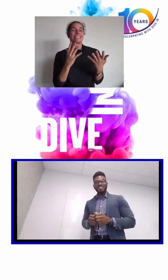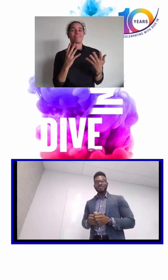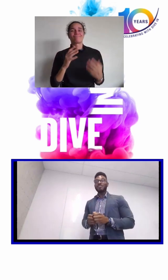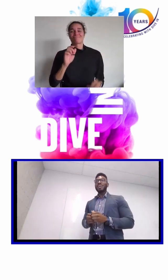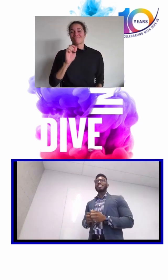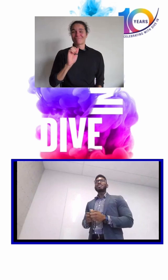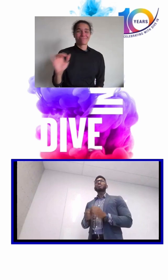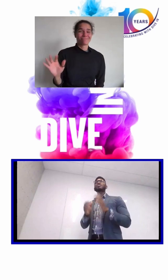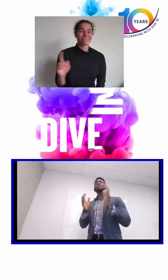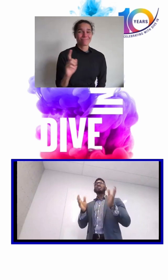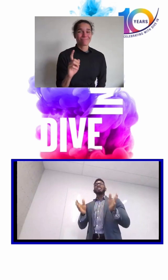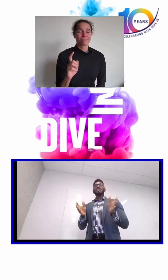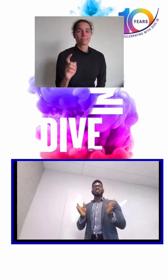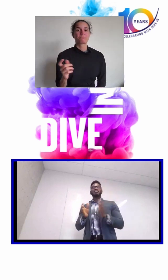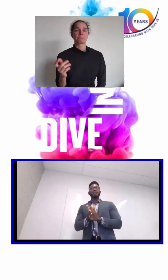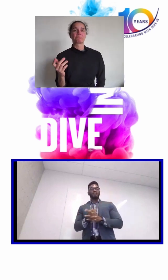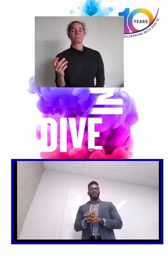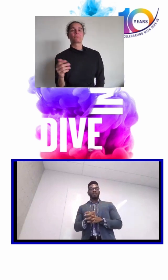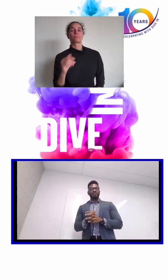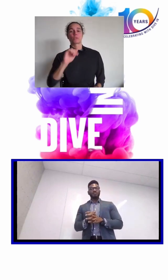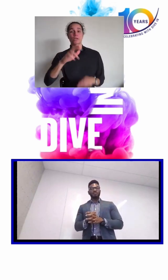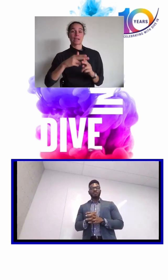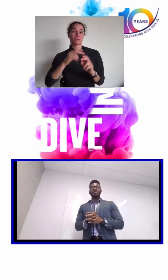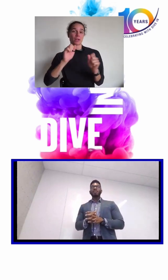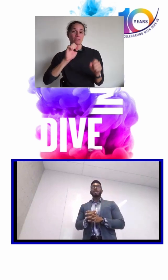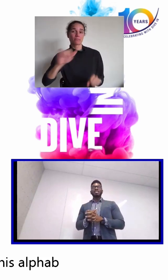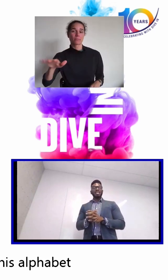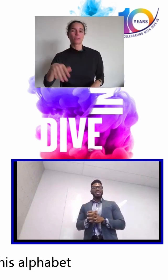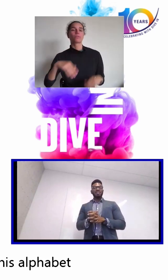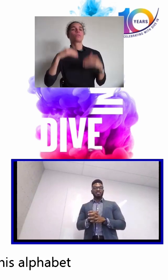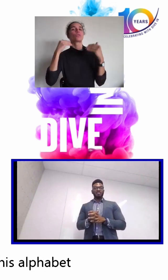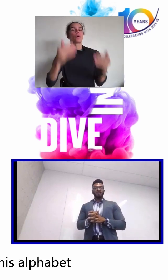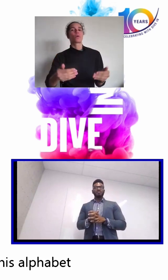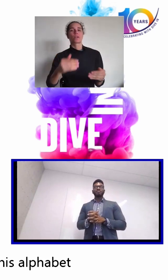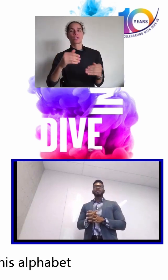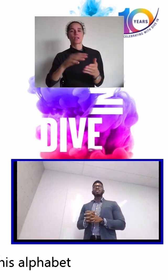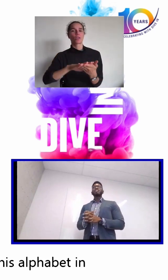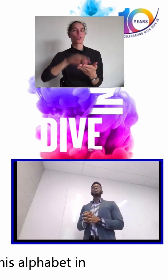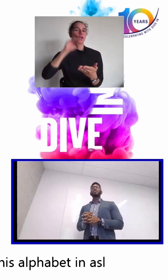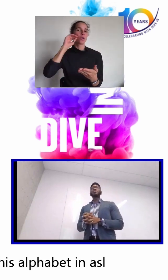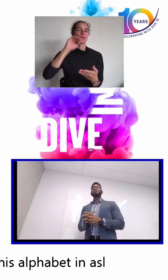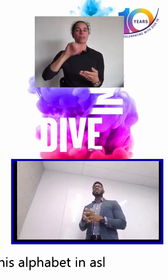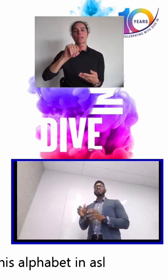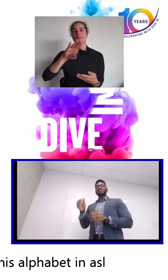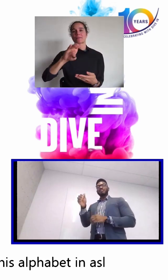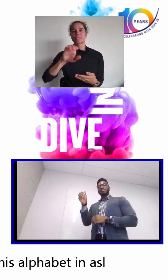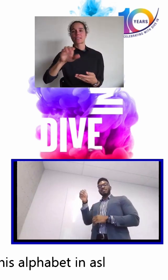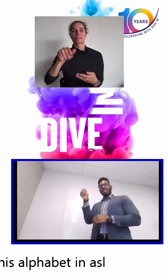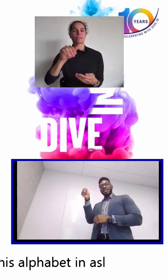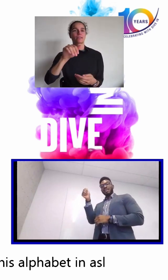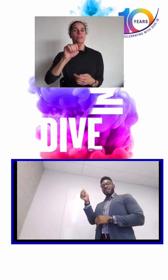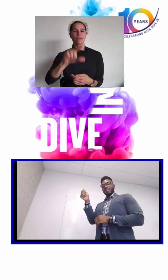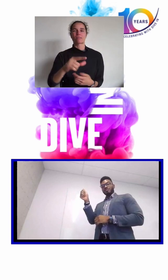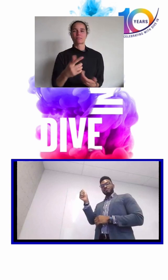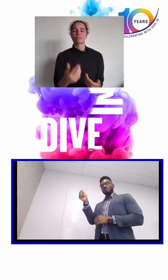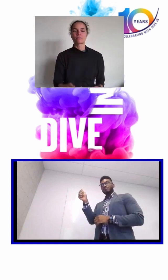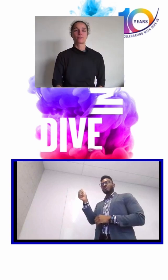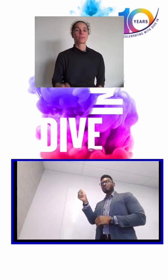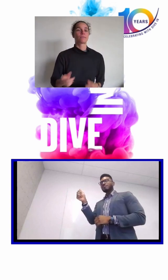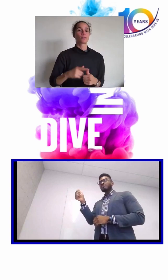name, right? So we're going to learn this alphabet in ASL. The first one is A.